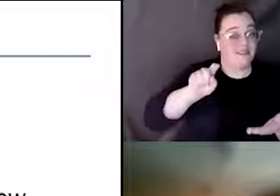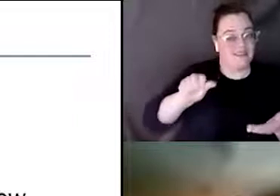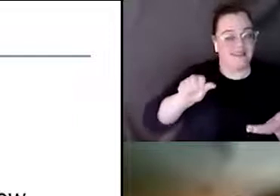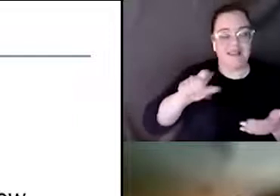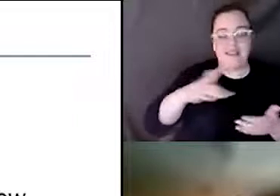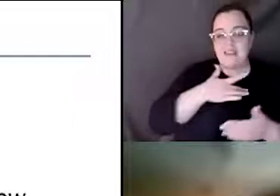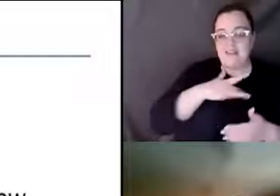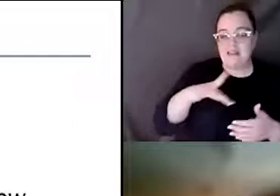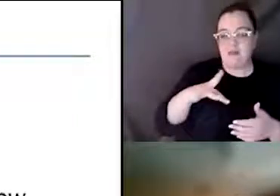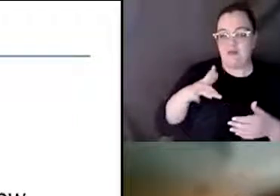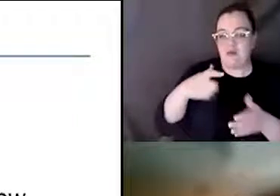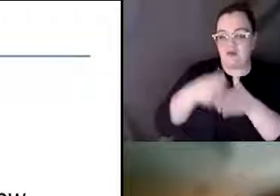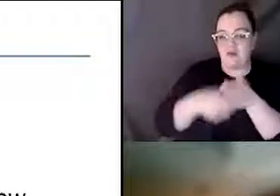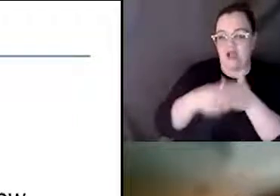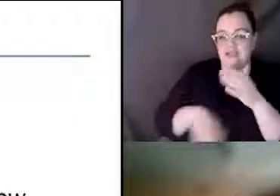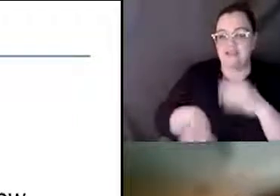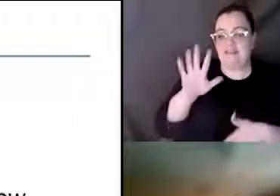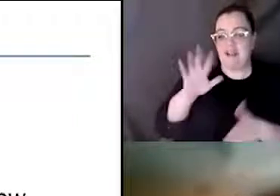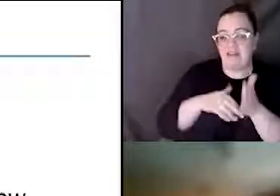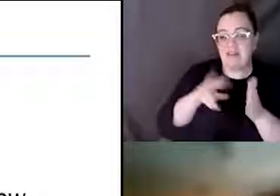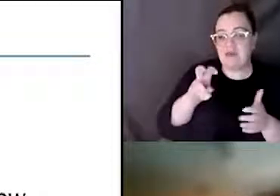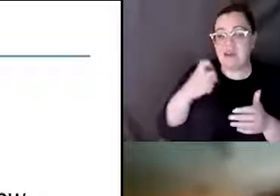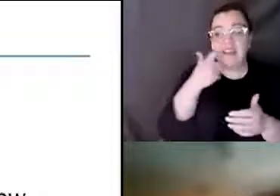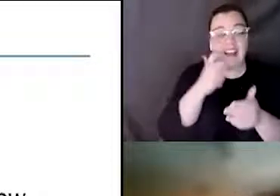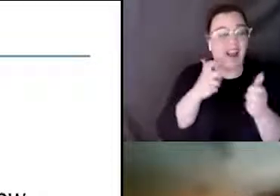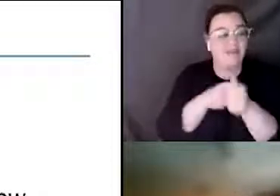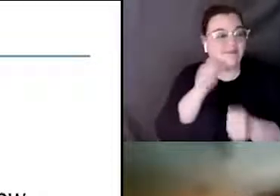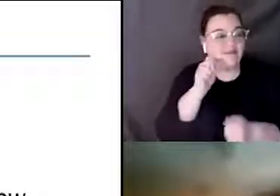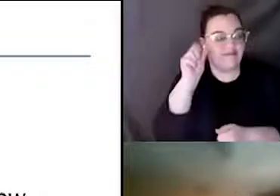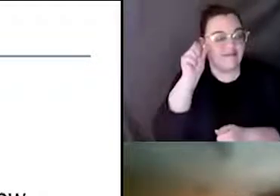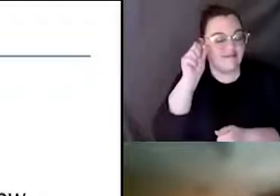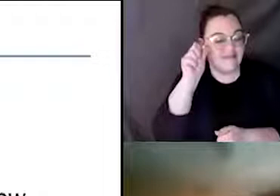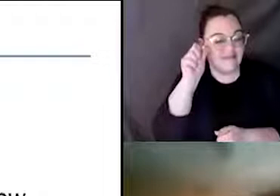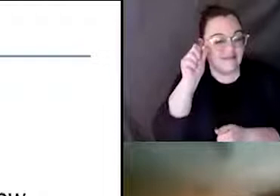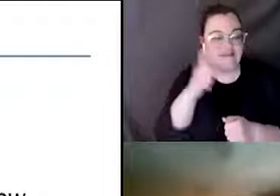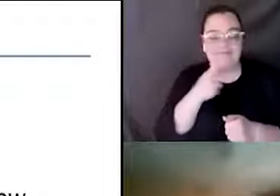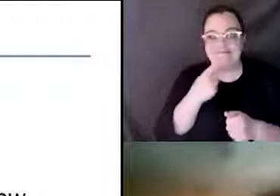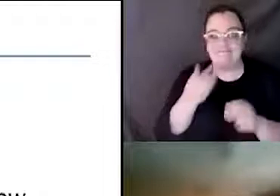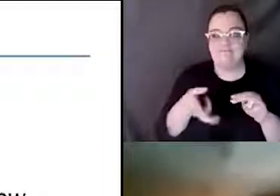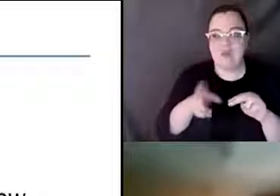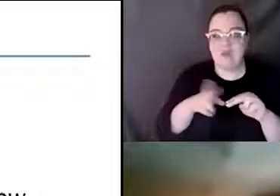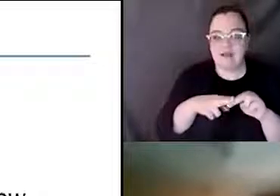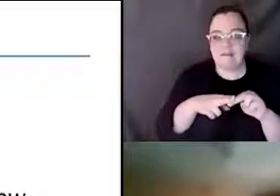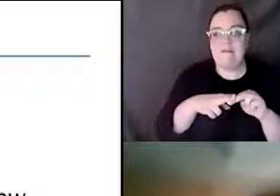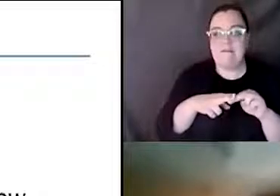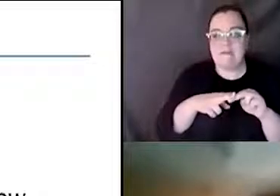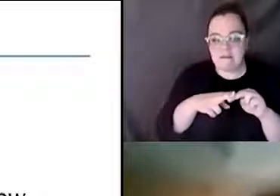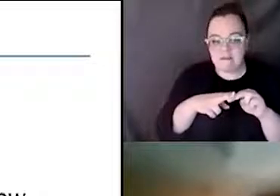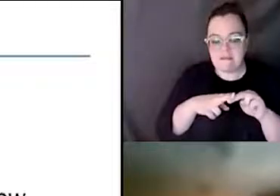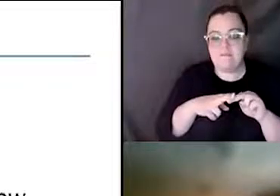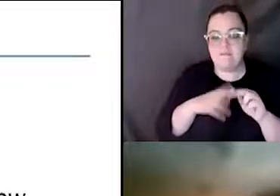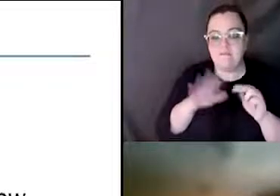is $5,200 in California. I actually just updated this yesterday with the increase in costs that we've seen since COVID. It's now